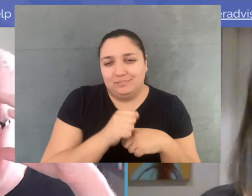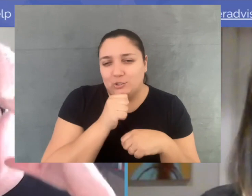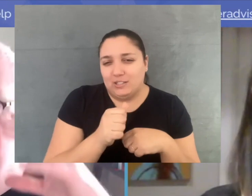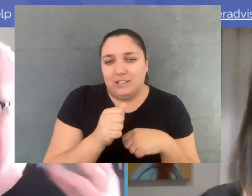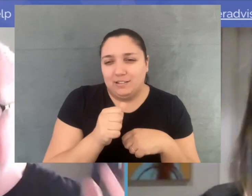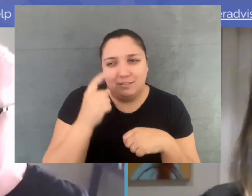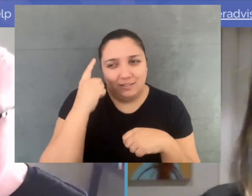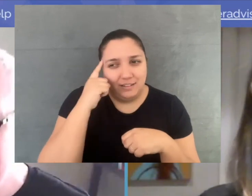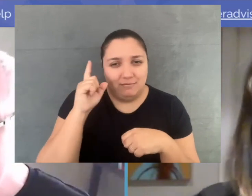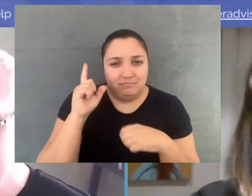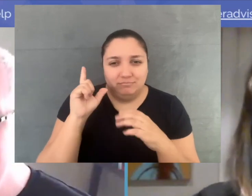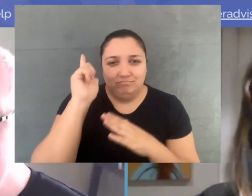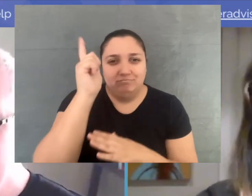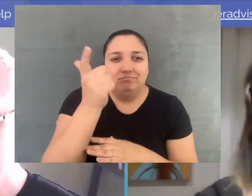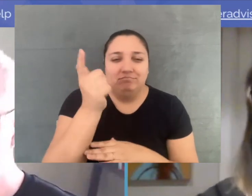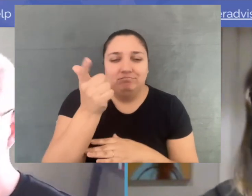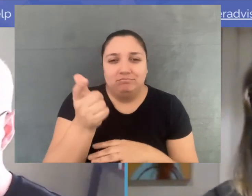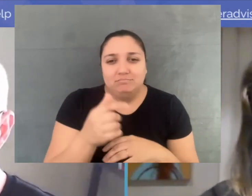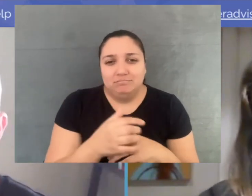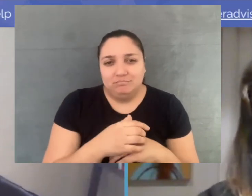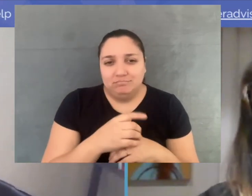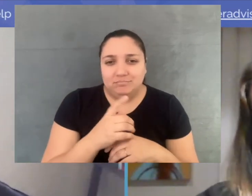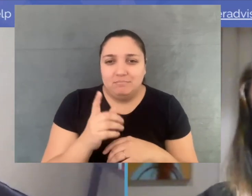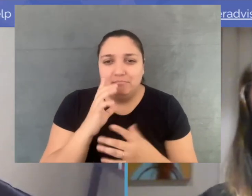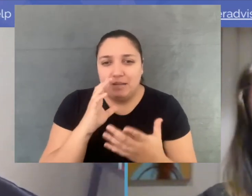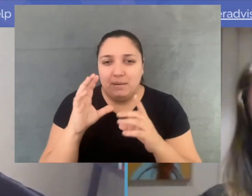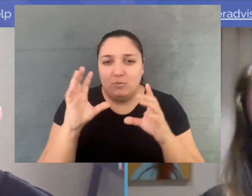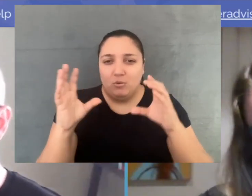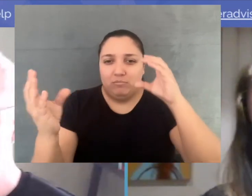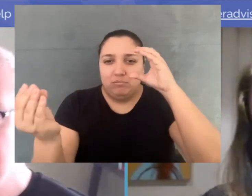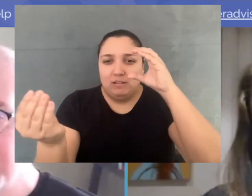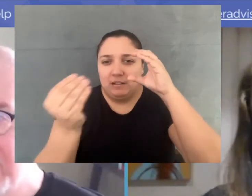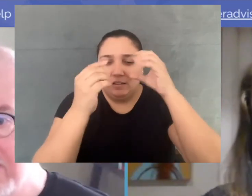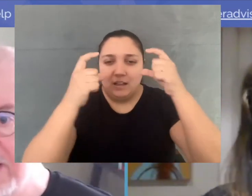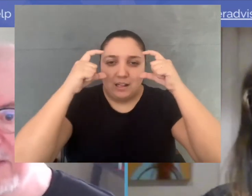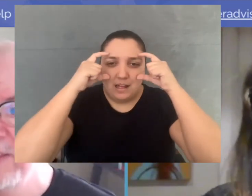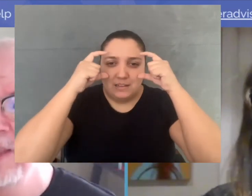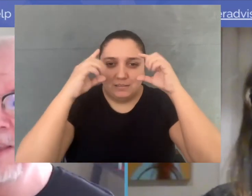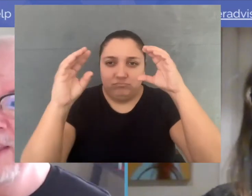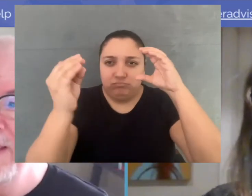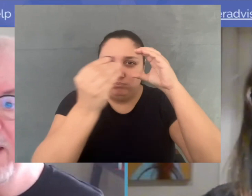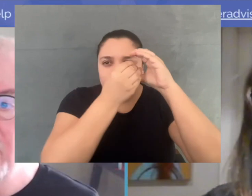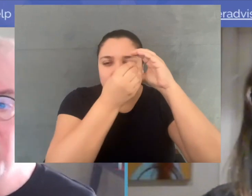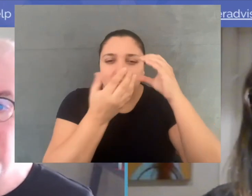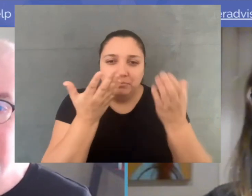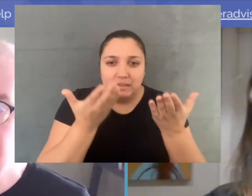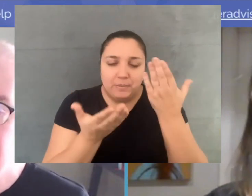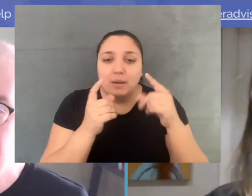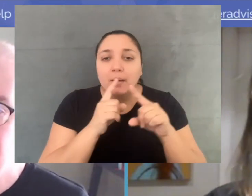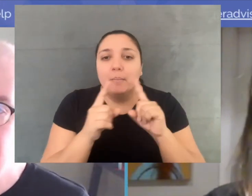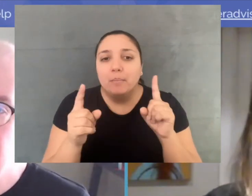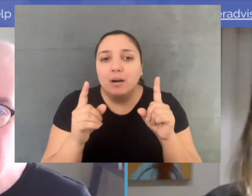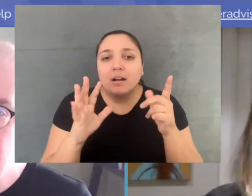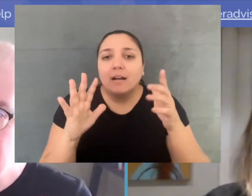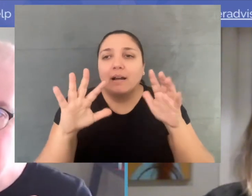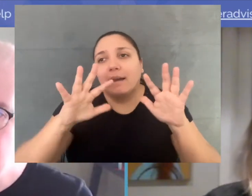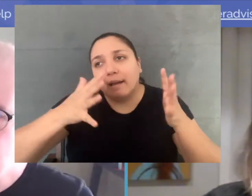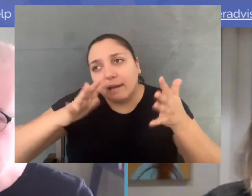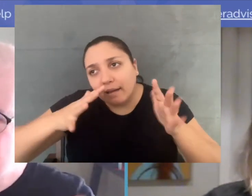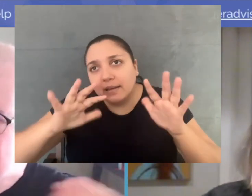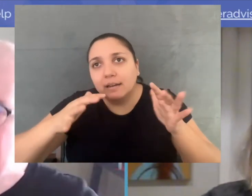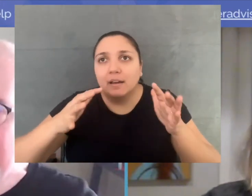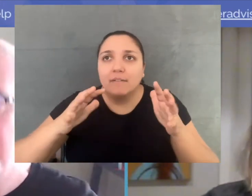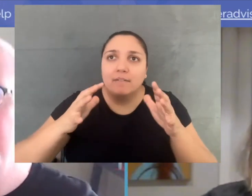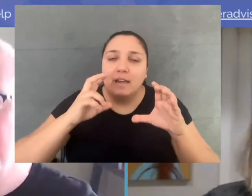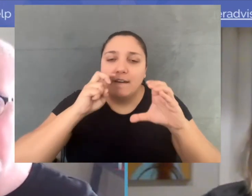stupid goggles, because I don't think that's going to hit us for a long time until we could put them into a set of eyeglasses. But in sort